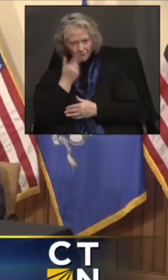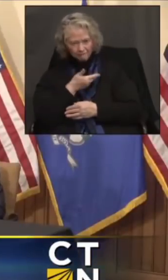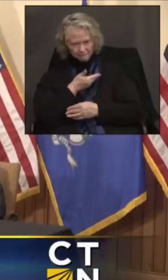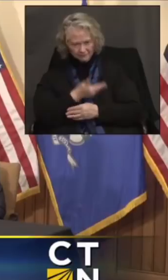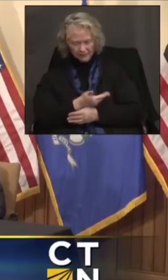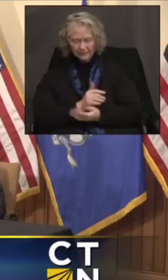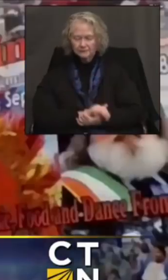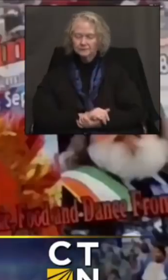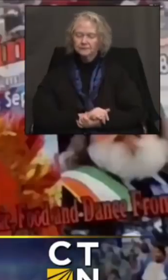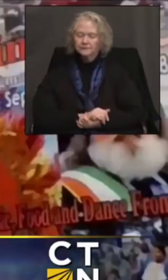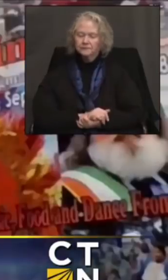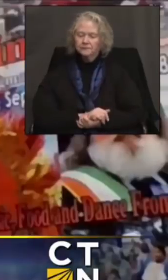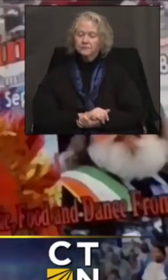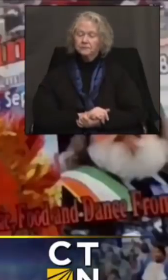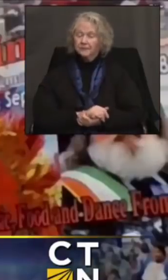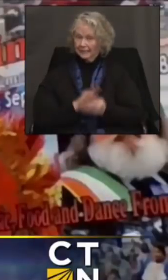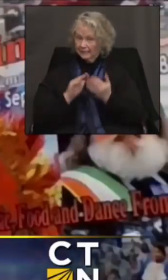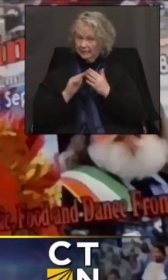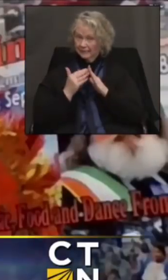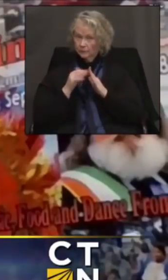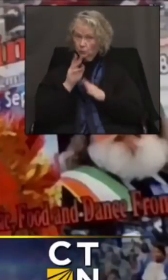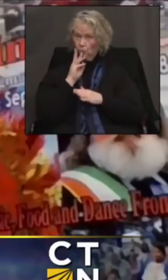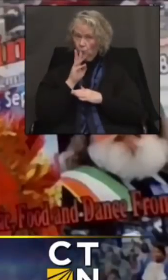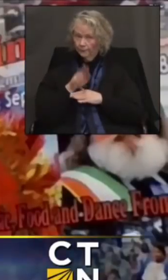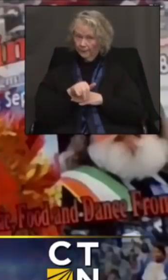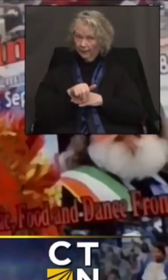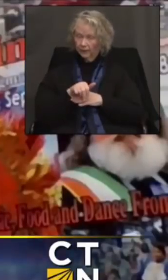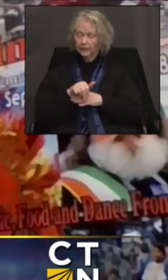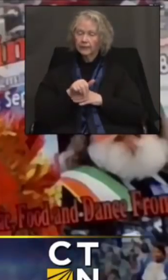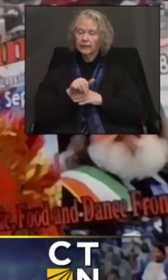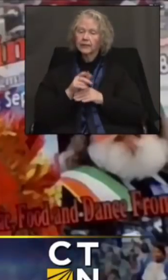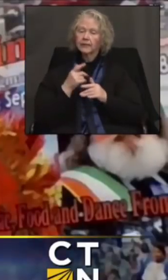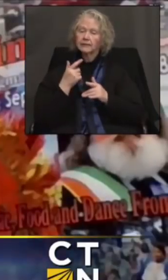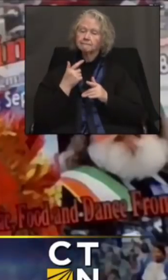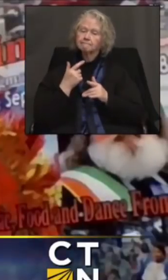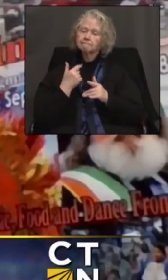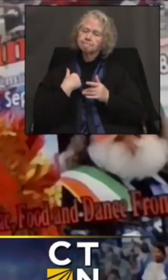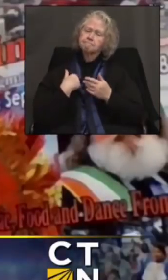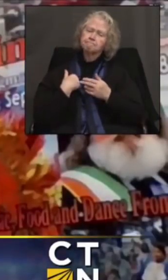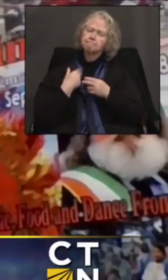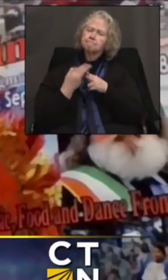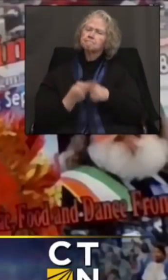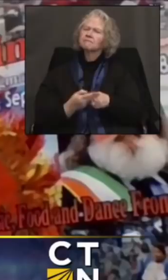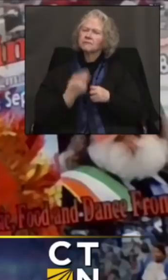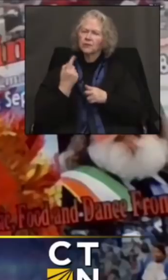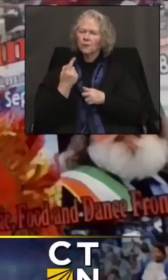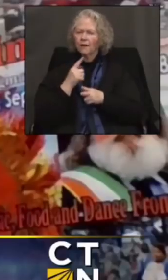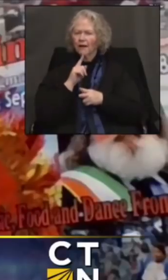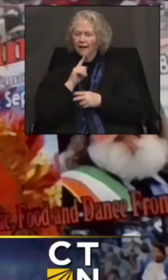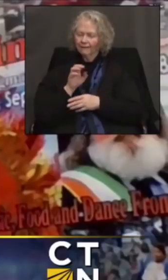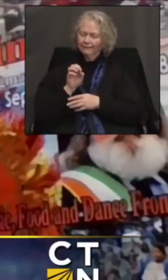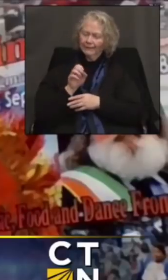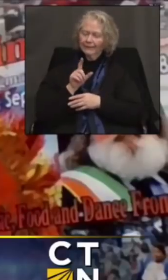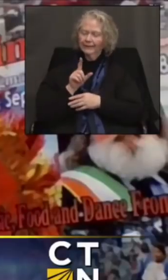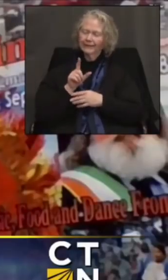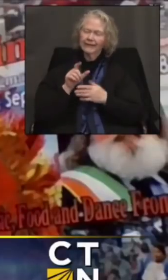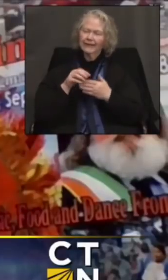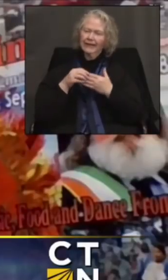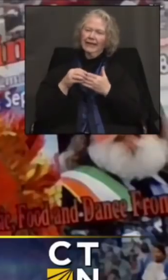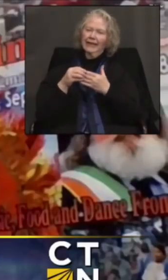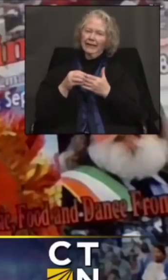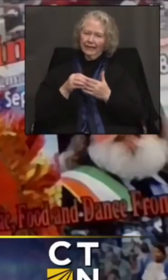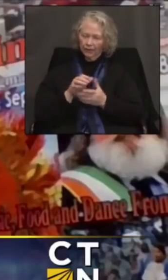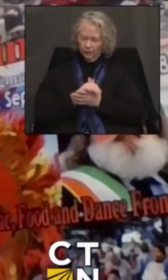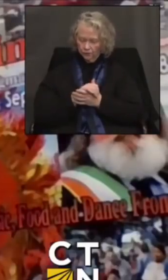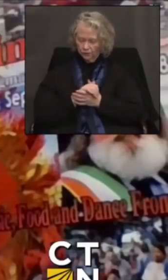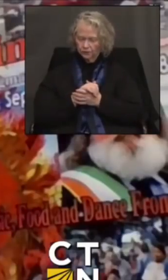And the city of Waterbury is what I consider one of the leaders in the state of Connecticut, and when it's come